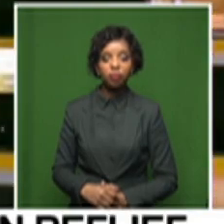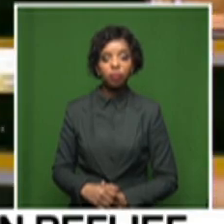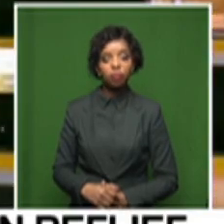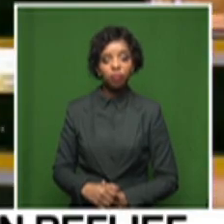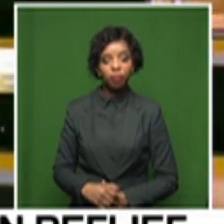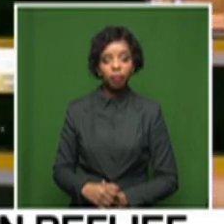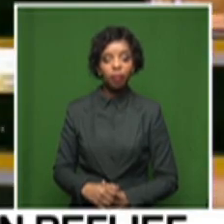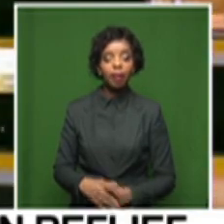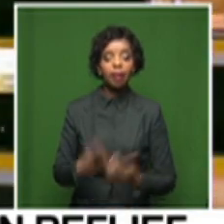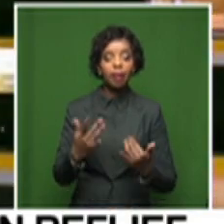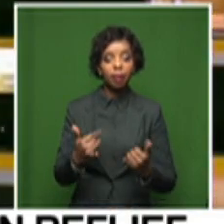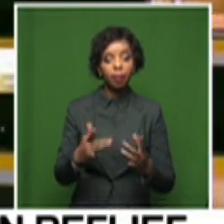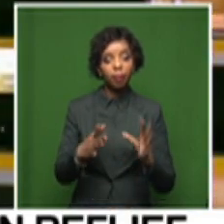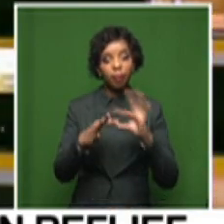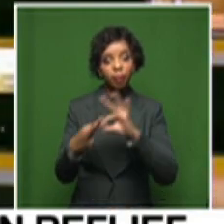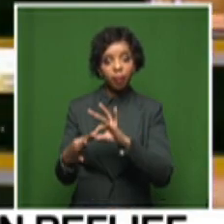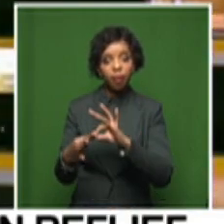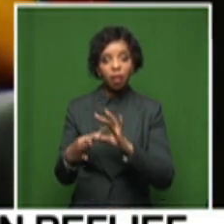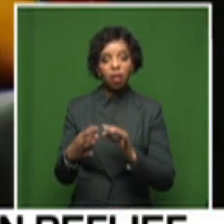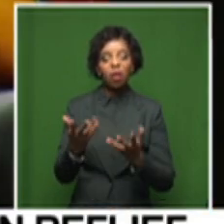To the relevant committees.